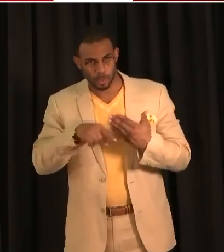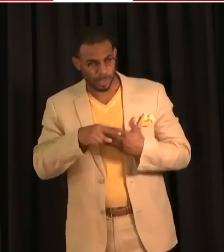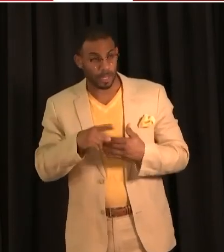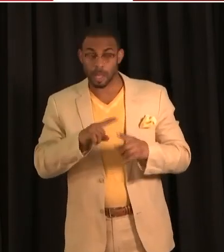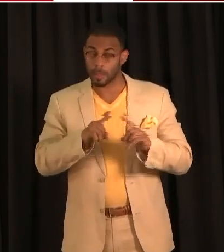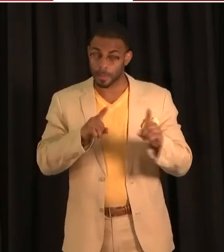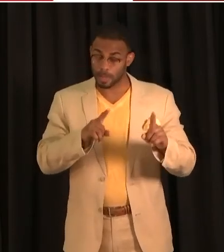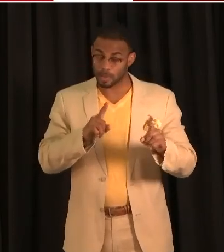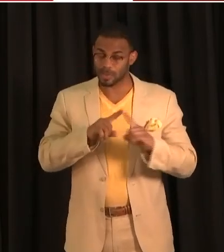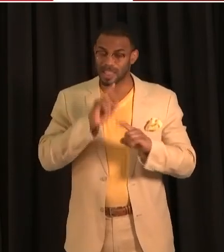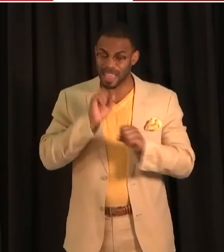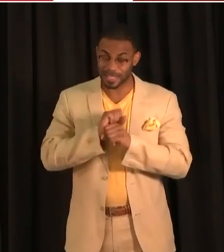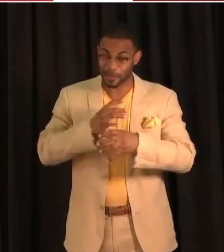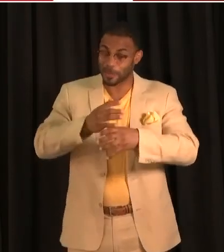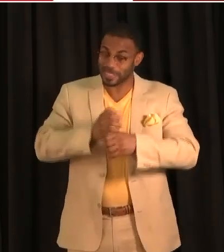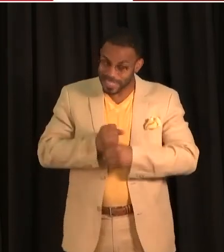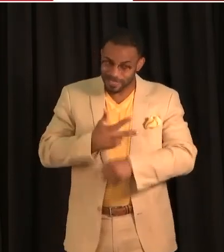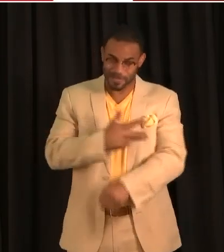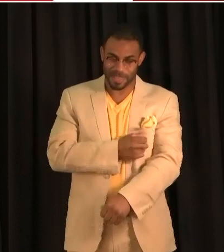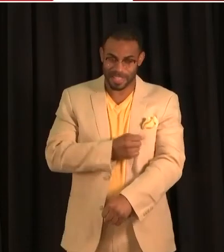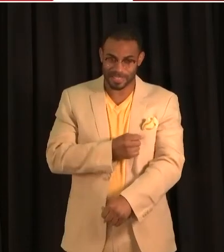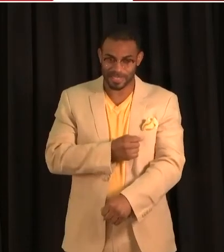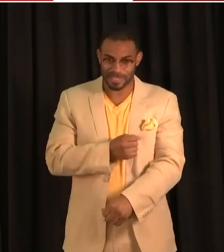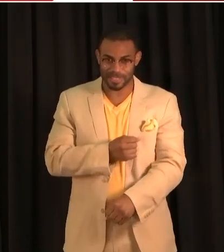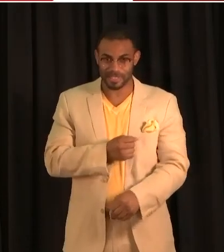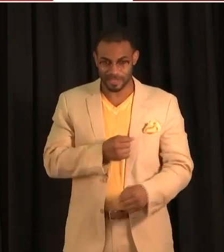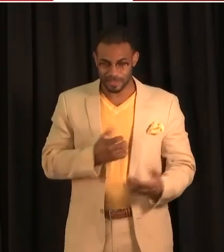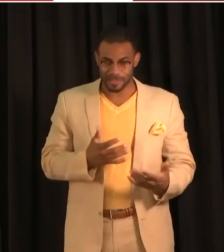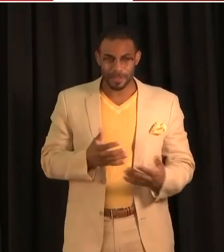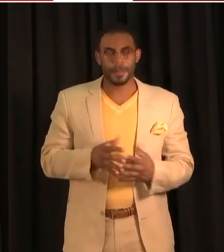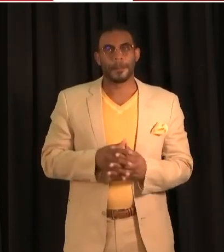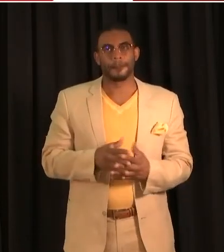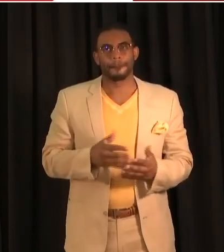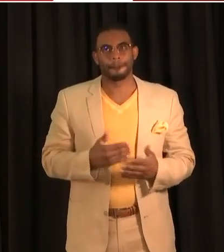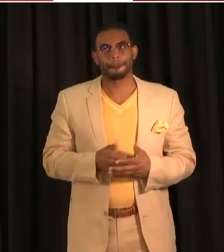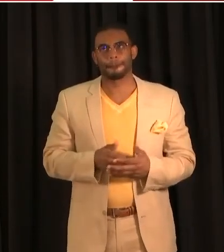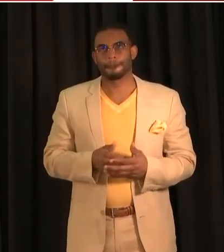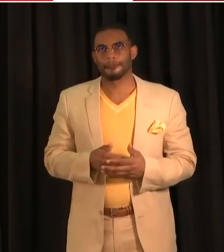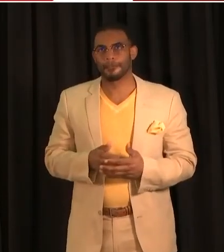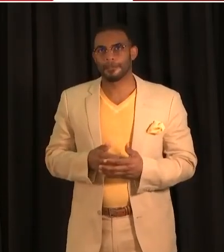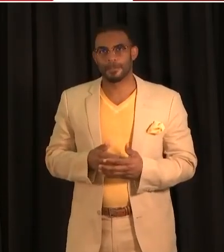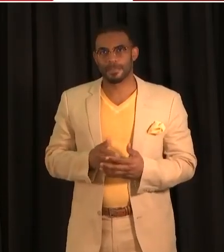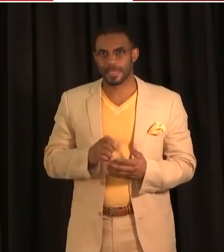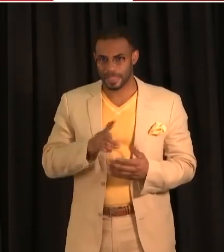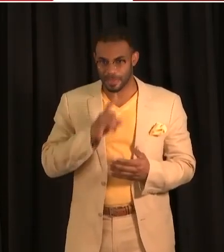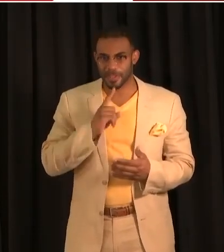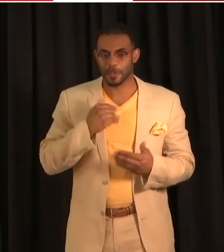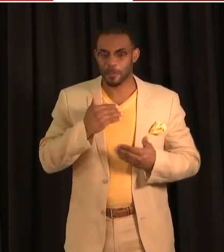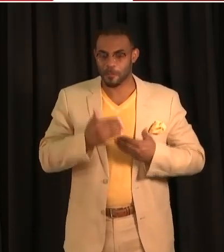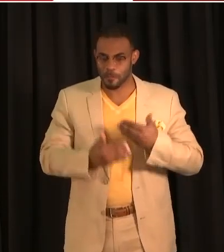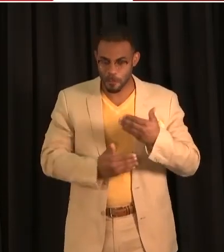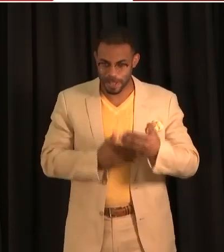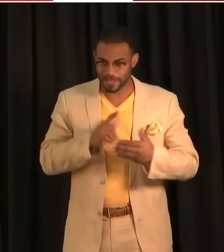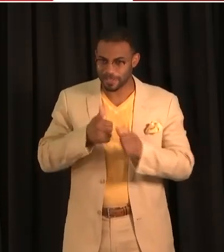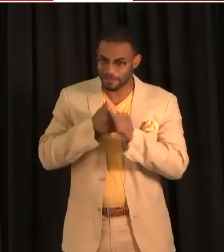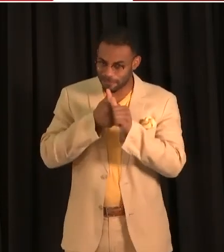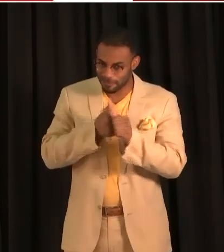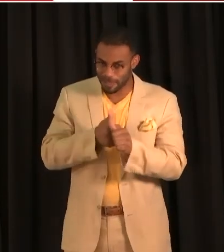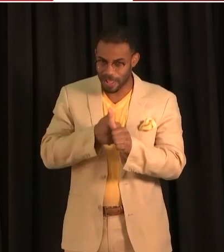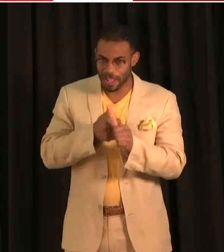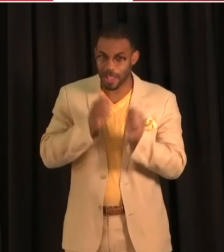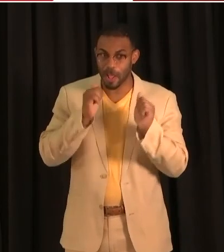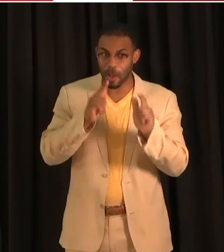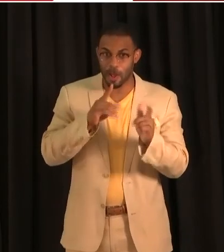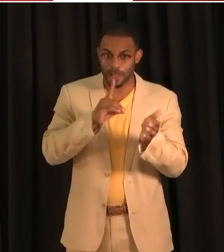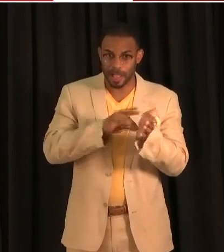weeks. However, to actually receive the vaccine and administer the vaccine, there's a process that